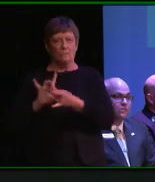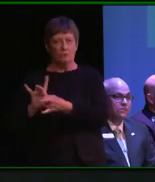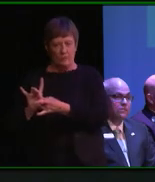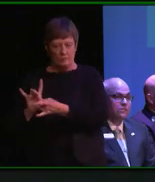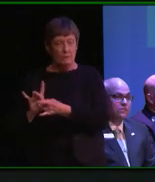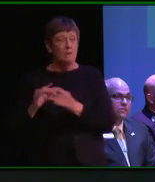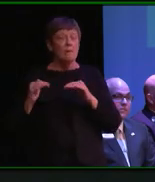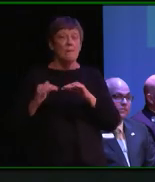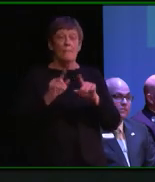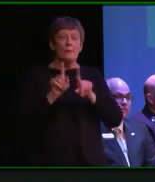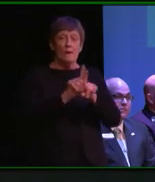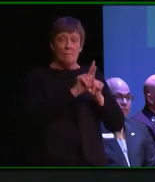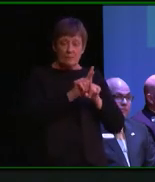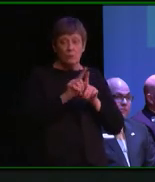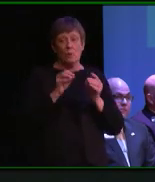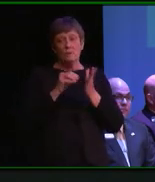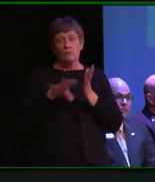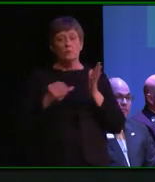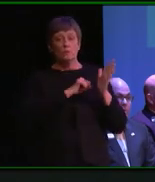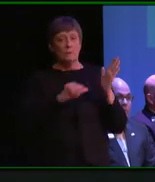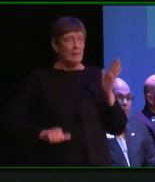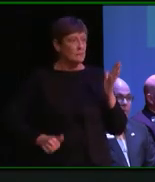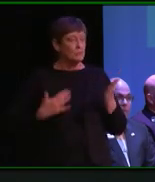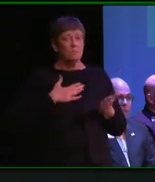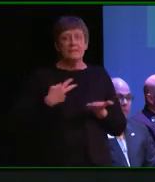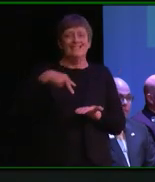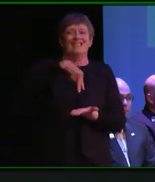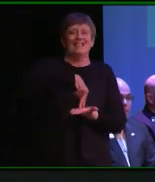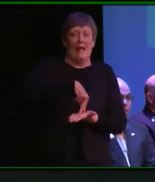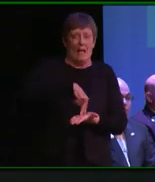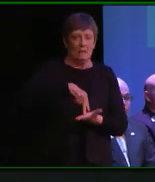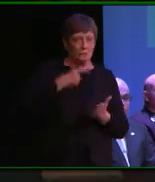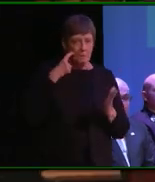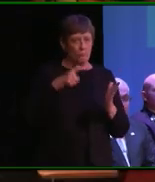peer mentors and student ambassadors please stand to be recognized?